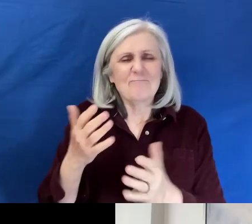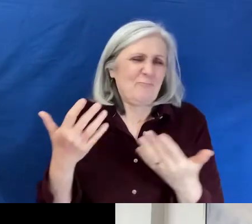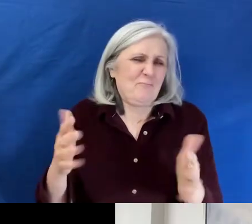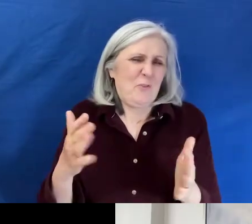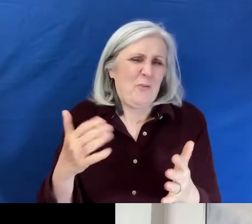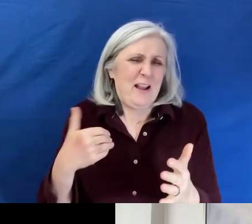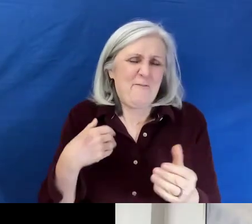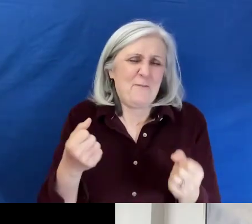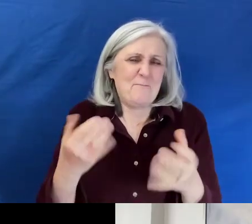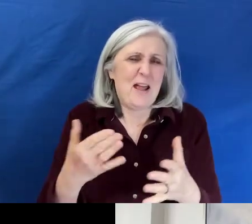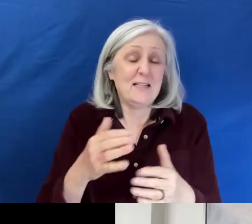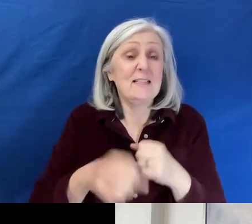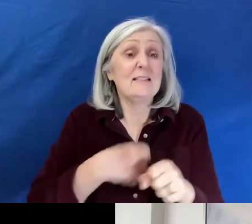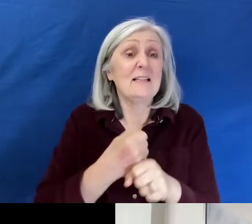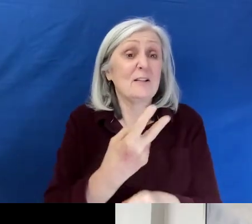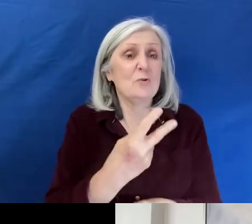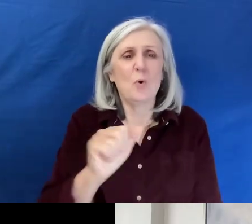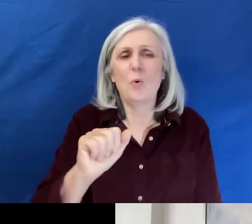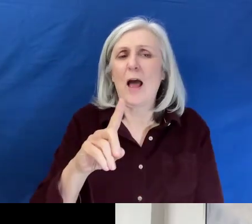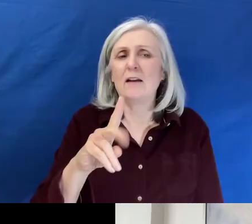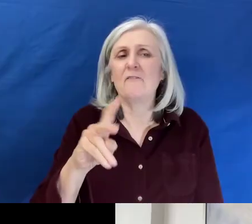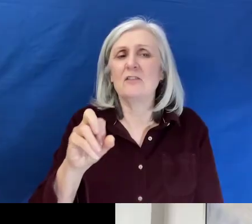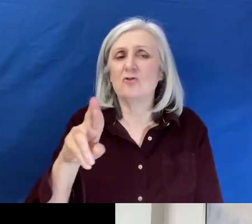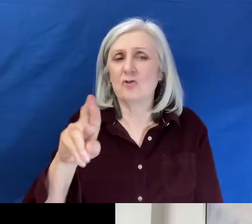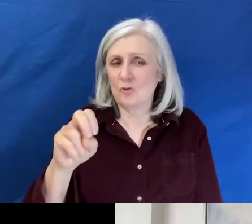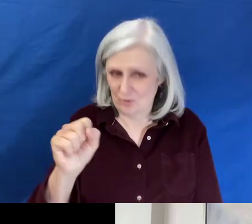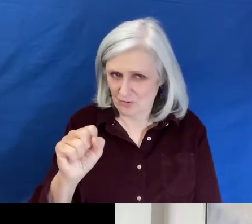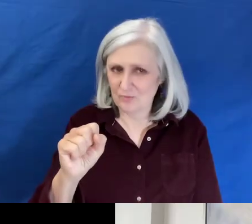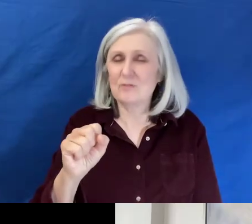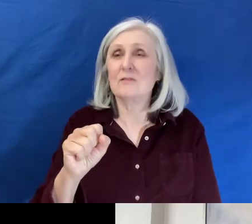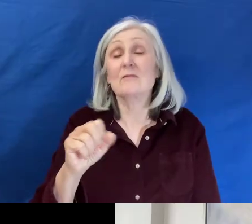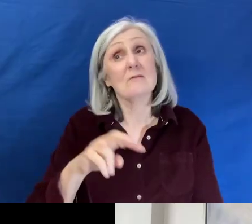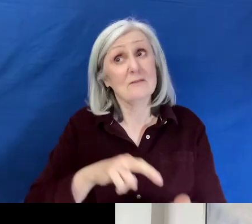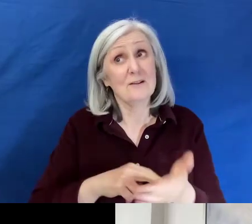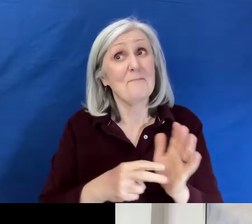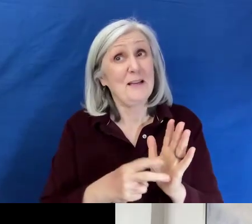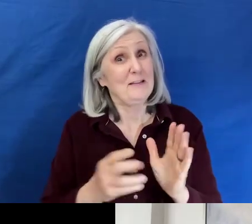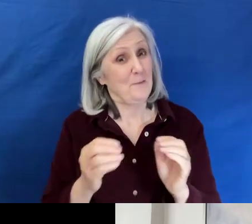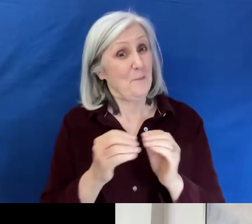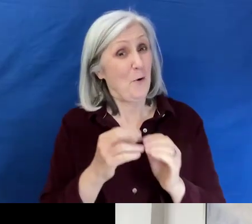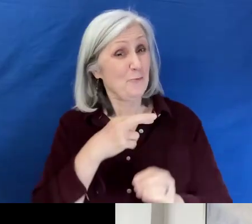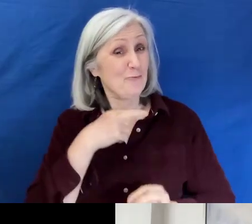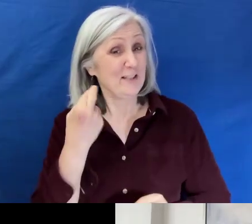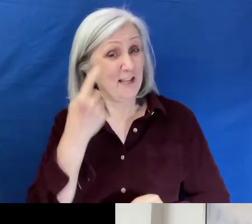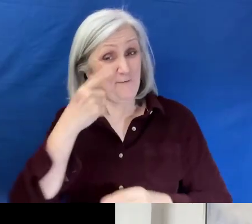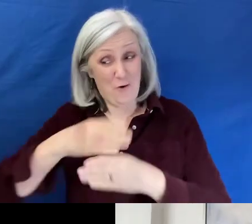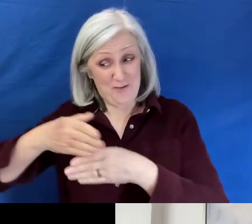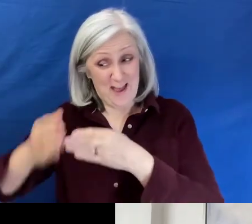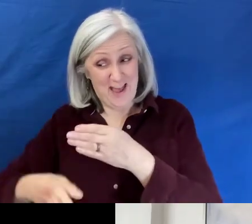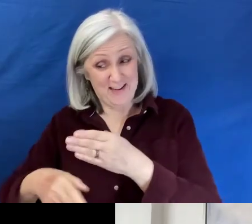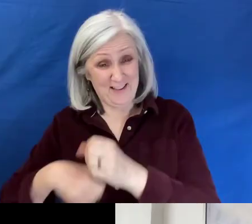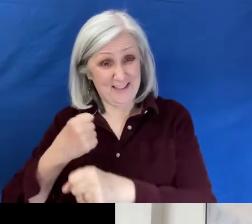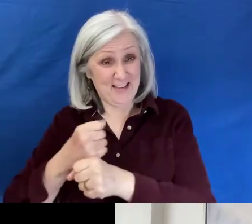in season two, it makes the stakes even higher for the end of the season and the beginning of season